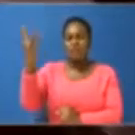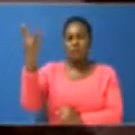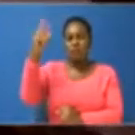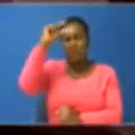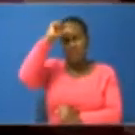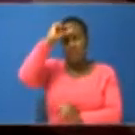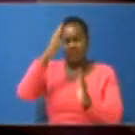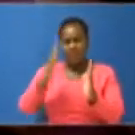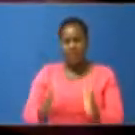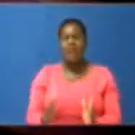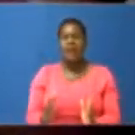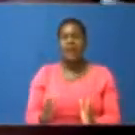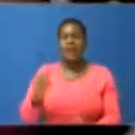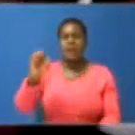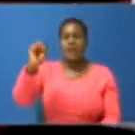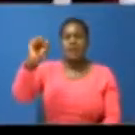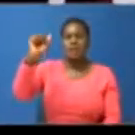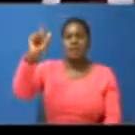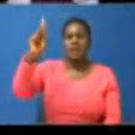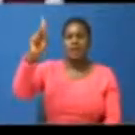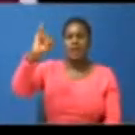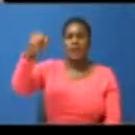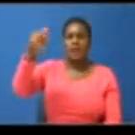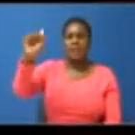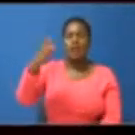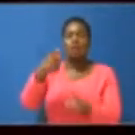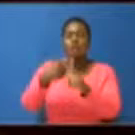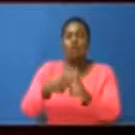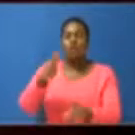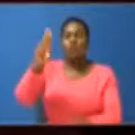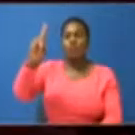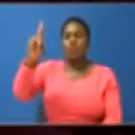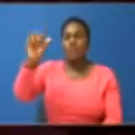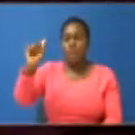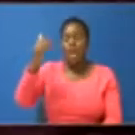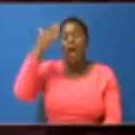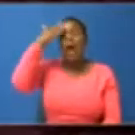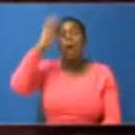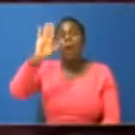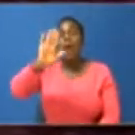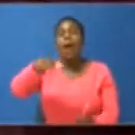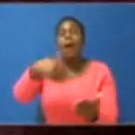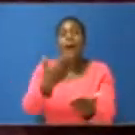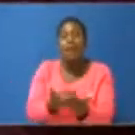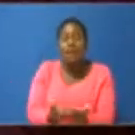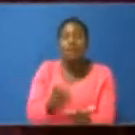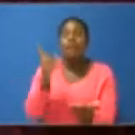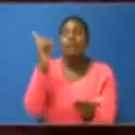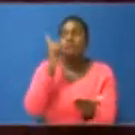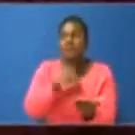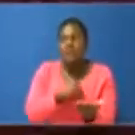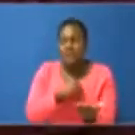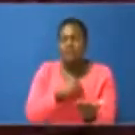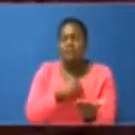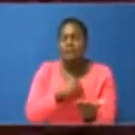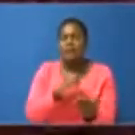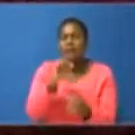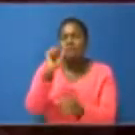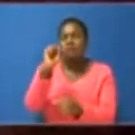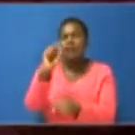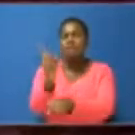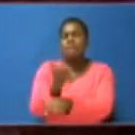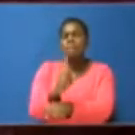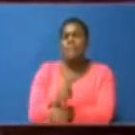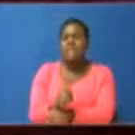governor johnson cicada of uda who we are aware is already in the vicinity less than five minutes